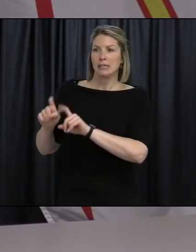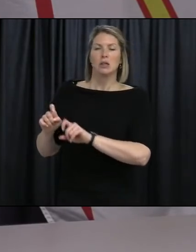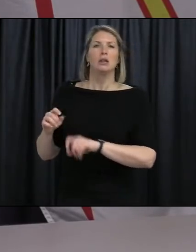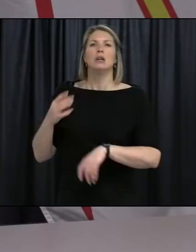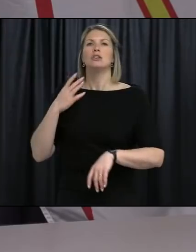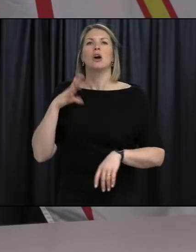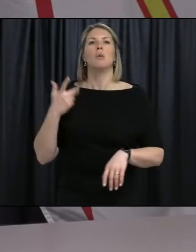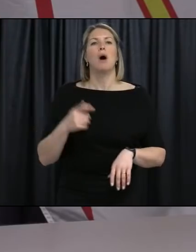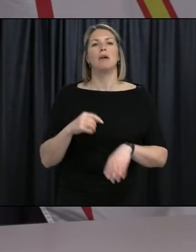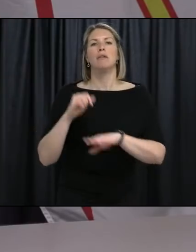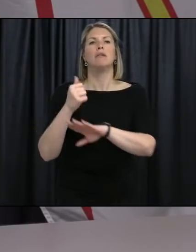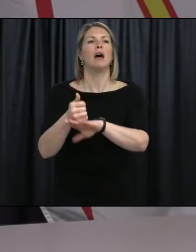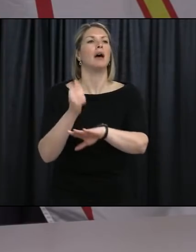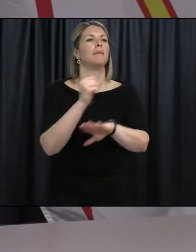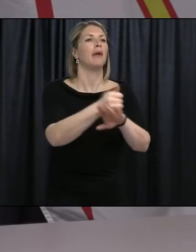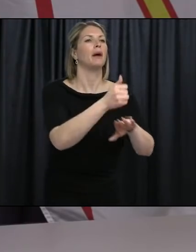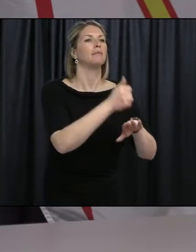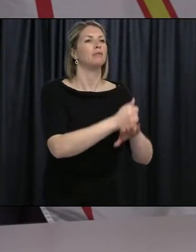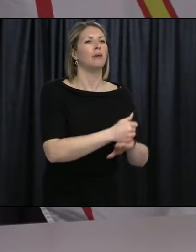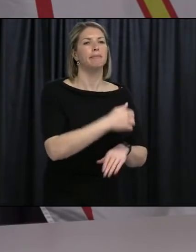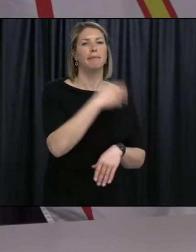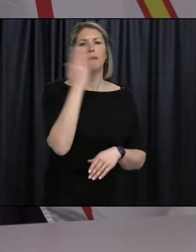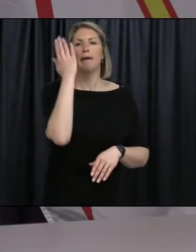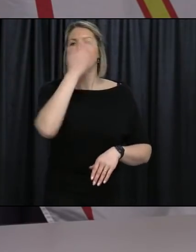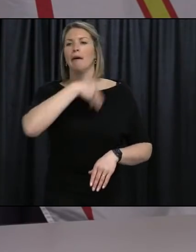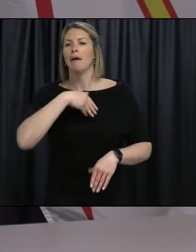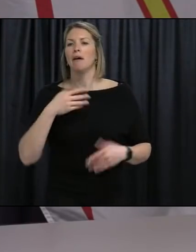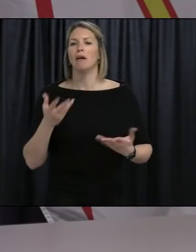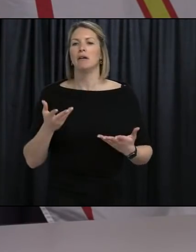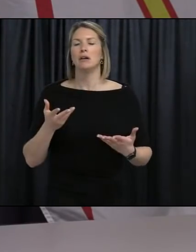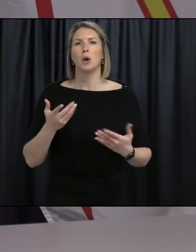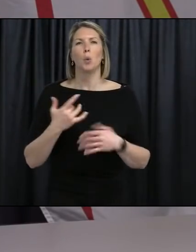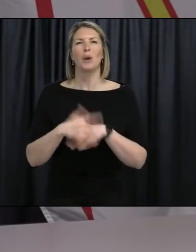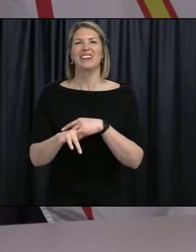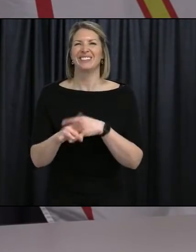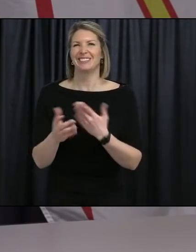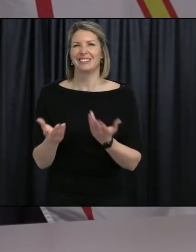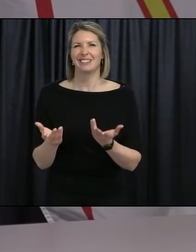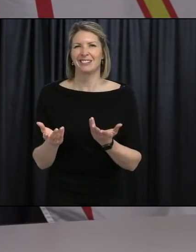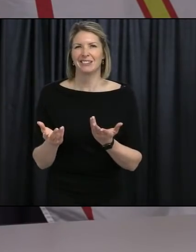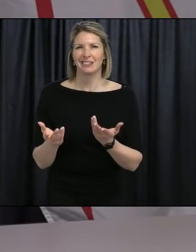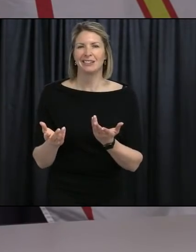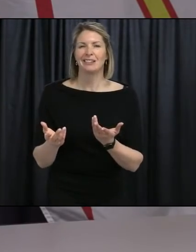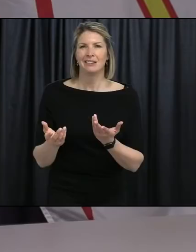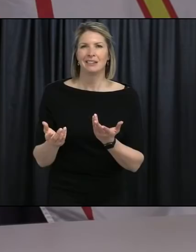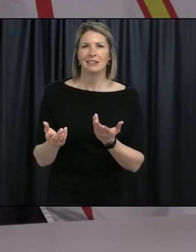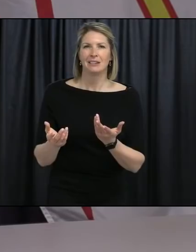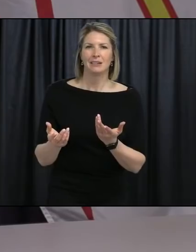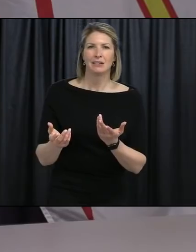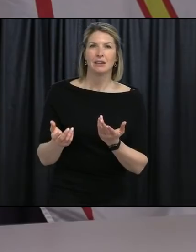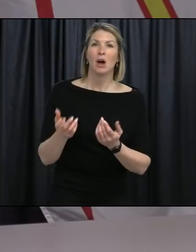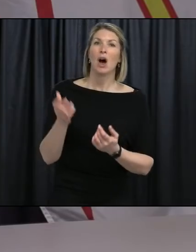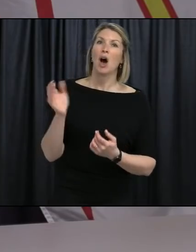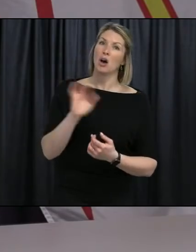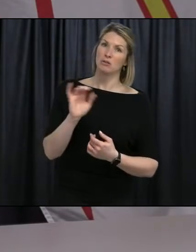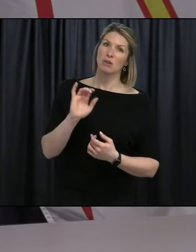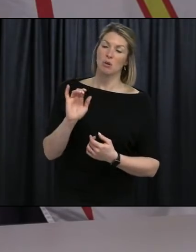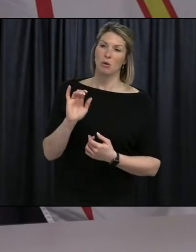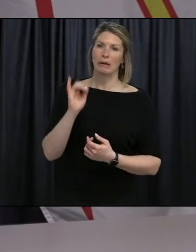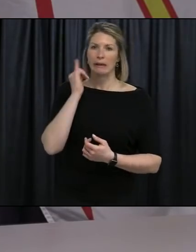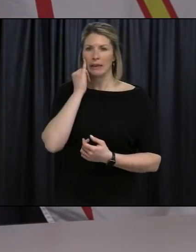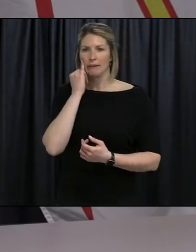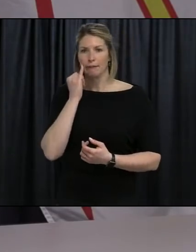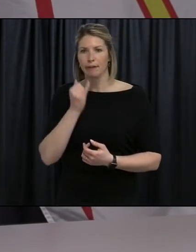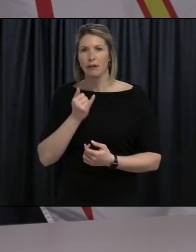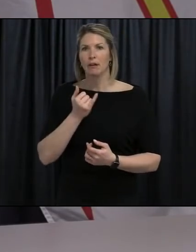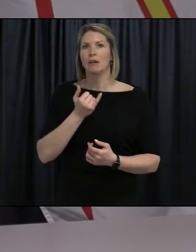blanket testing, because when you get to that point, lots of times you end up with unintended consequences, and